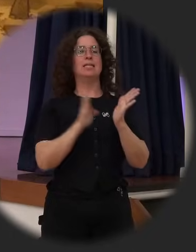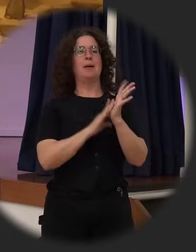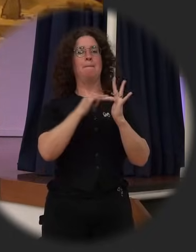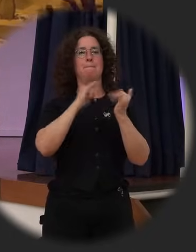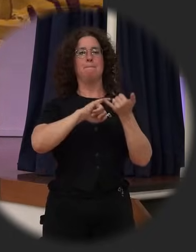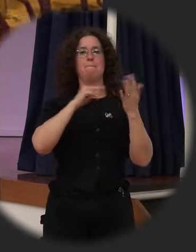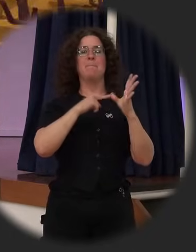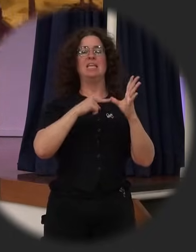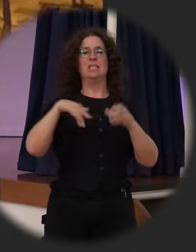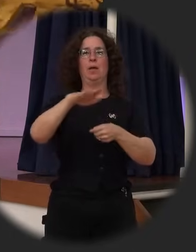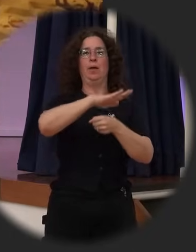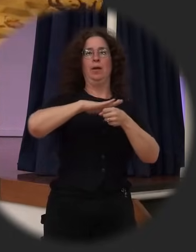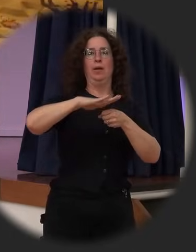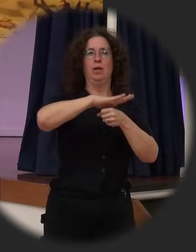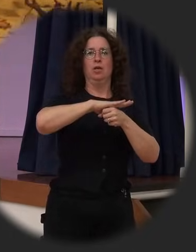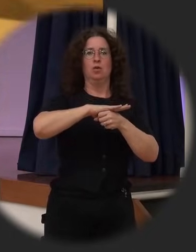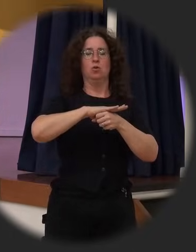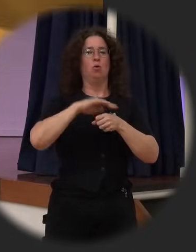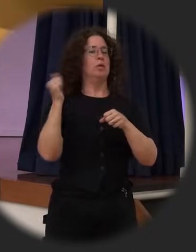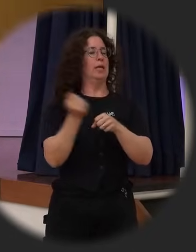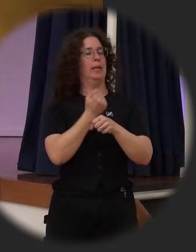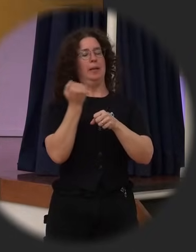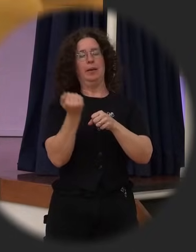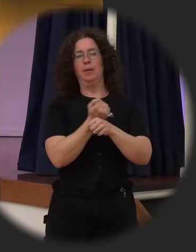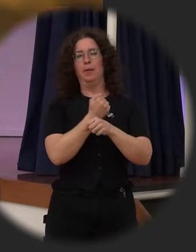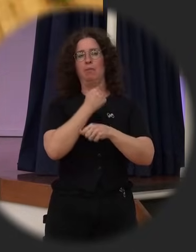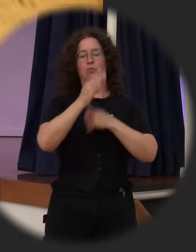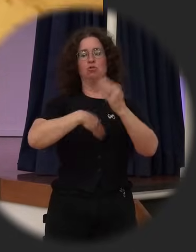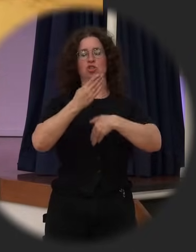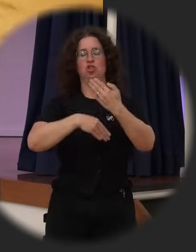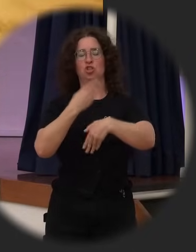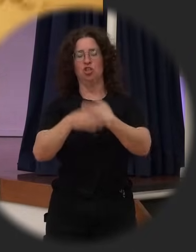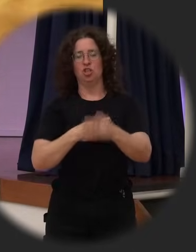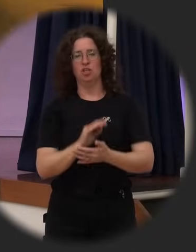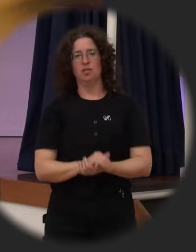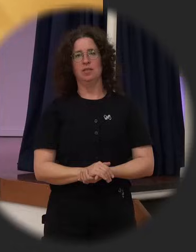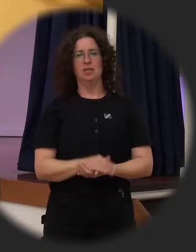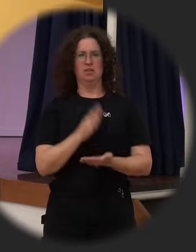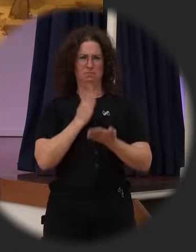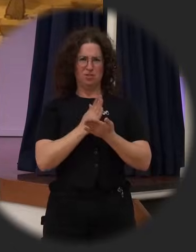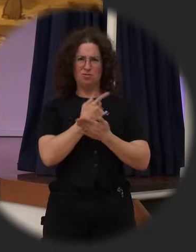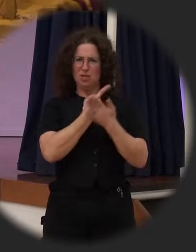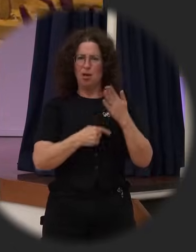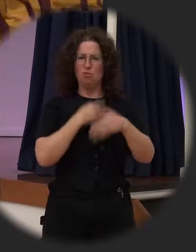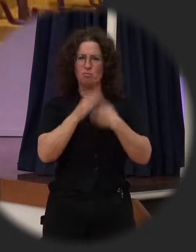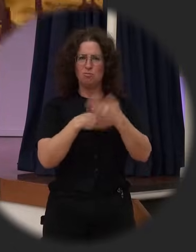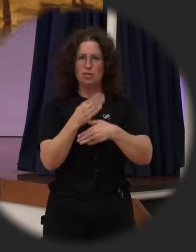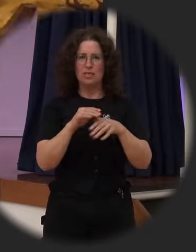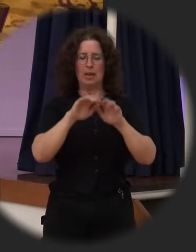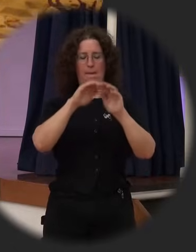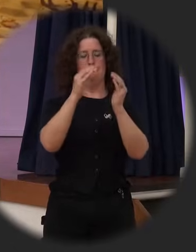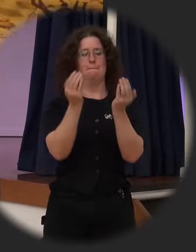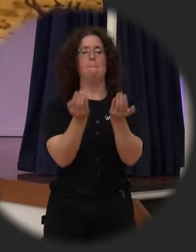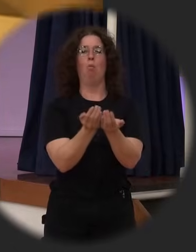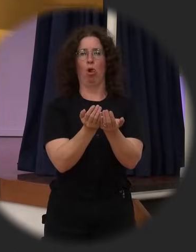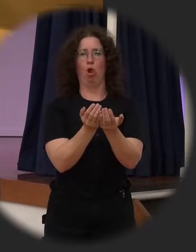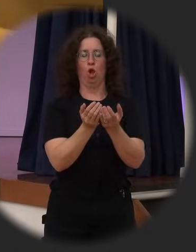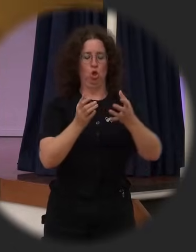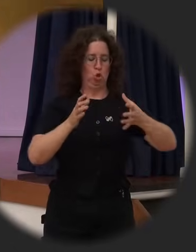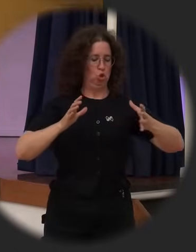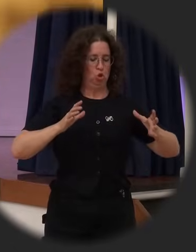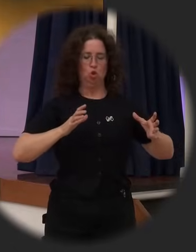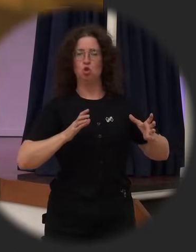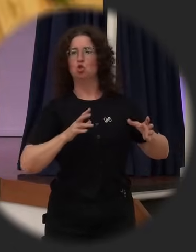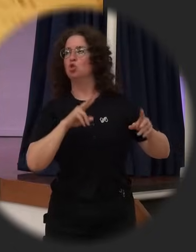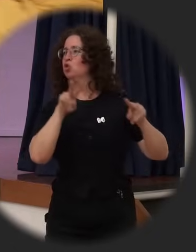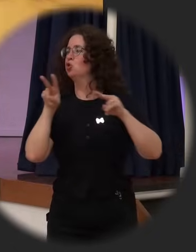mesa biome, all procedurally generated. But the key thing to note here is it's really only procedurally generated in a bubble around you, as far as you can